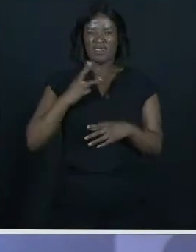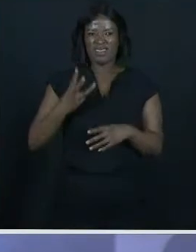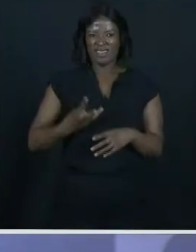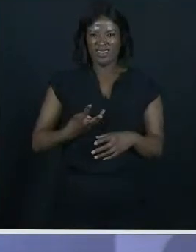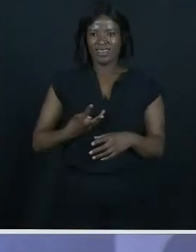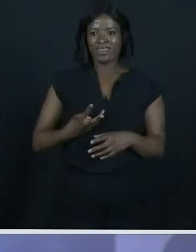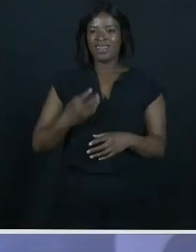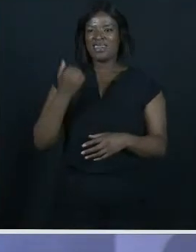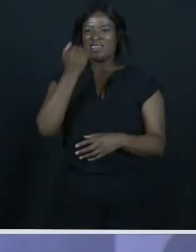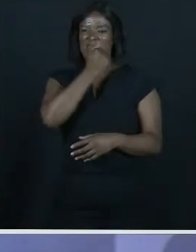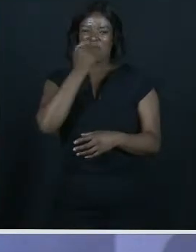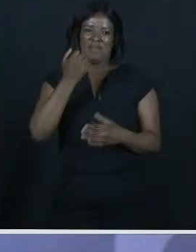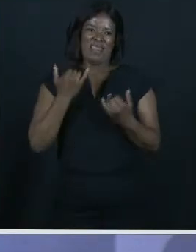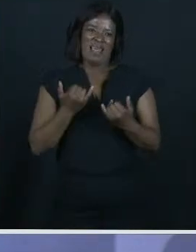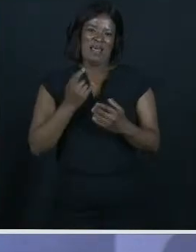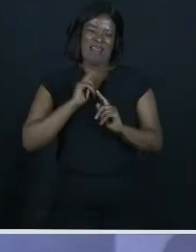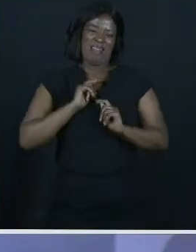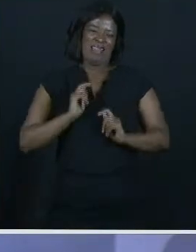you can see.